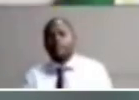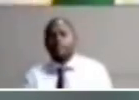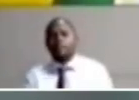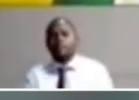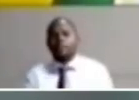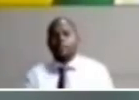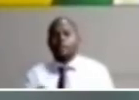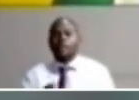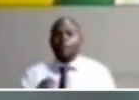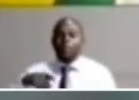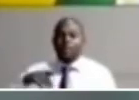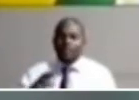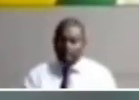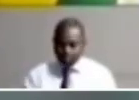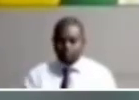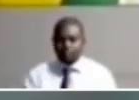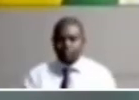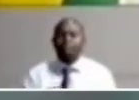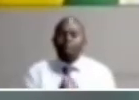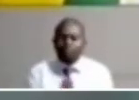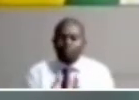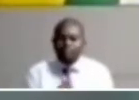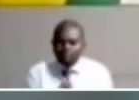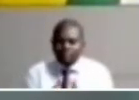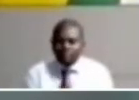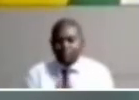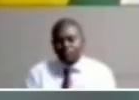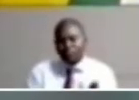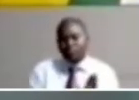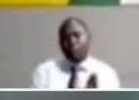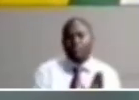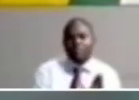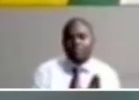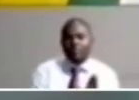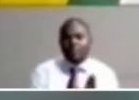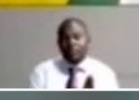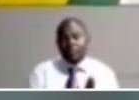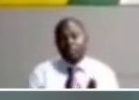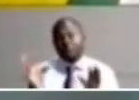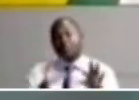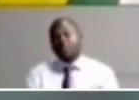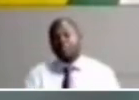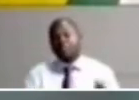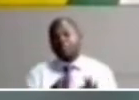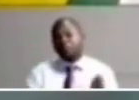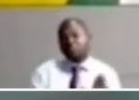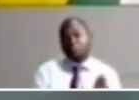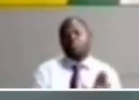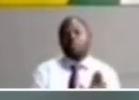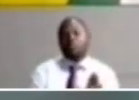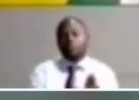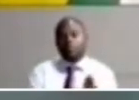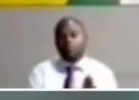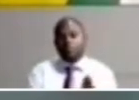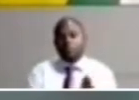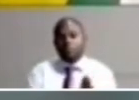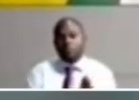the Prime Minister will add on if you think they are necessary to add on.